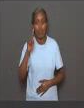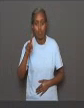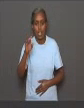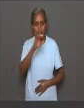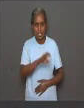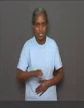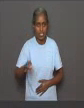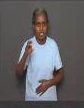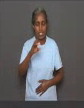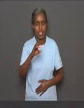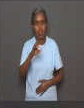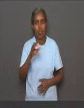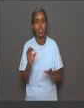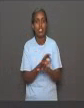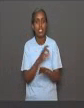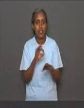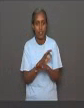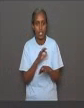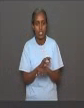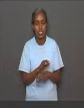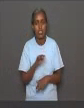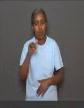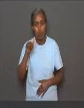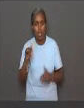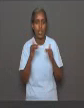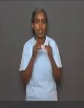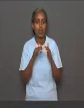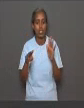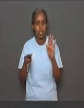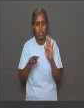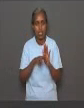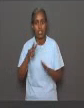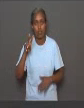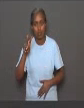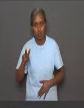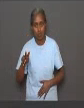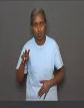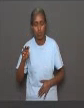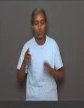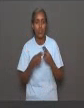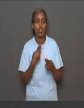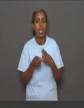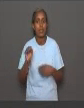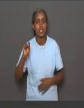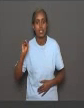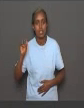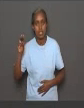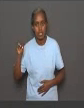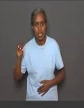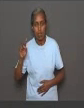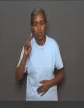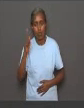cycle of the function y equals -2 times sine